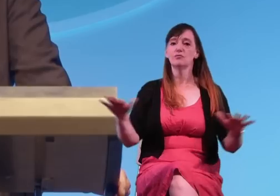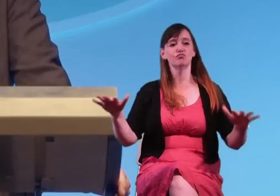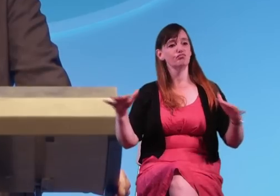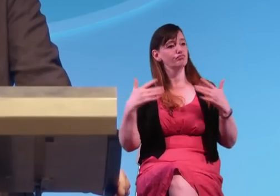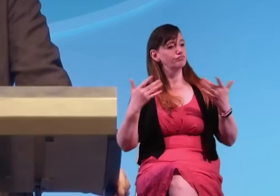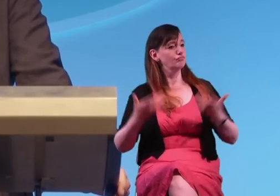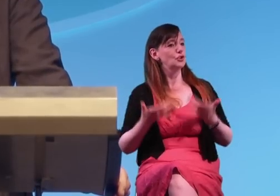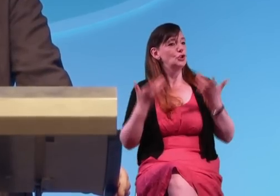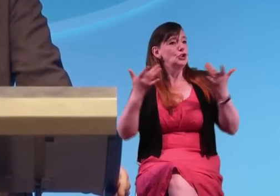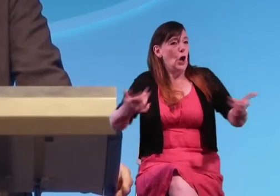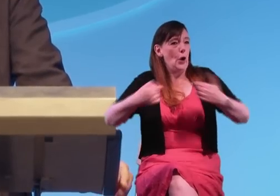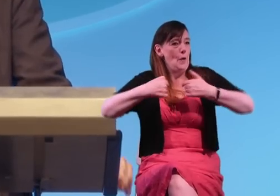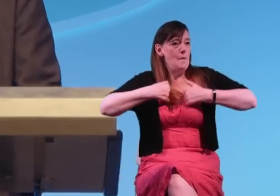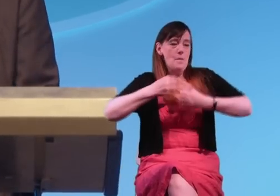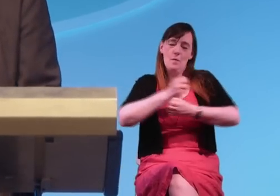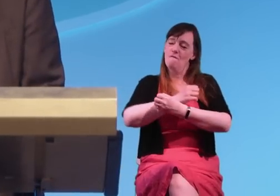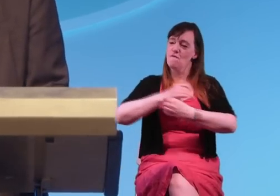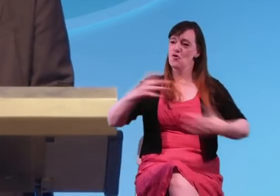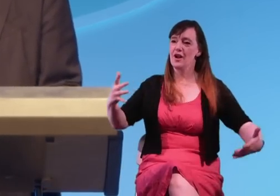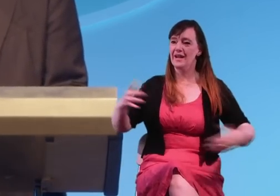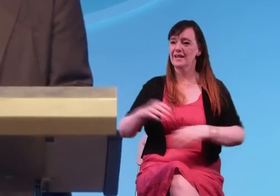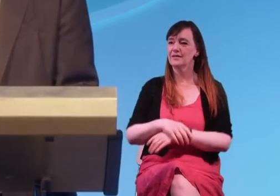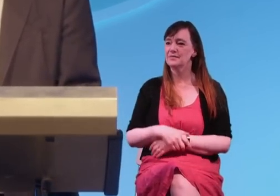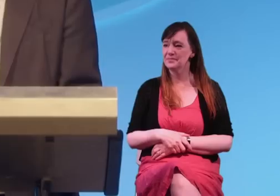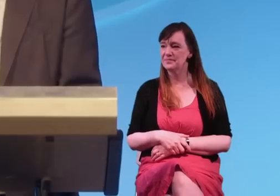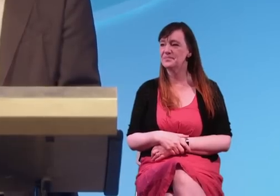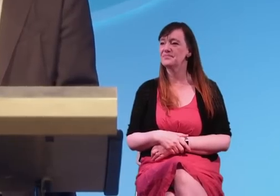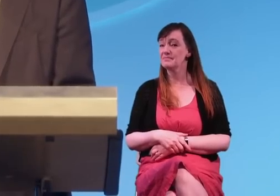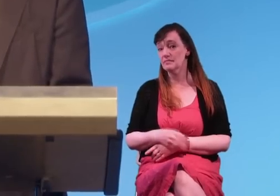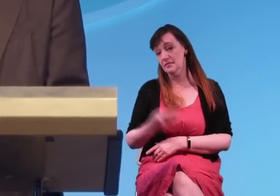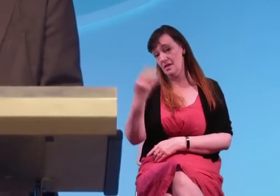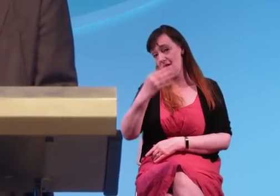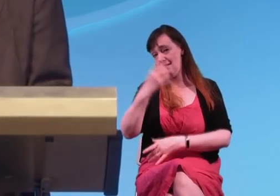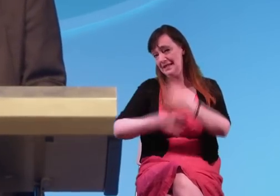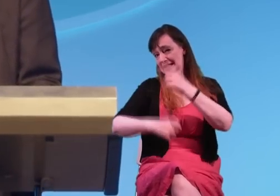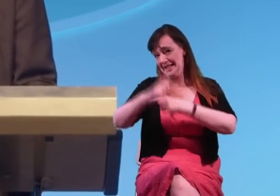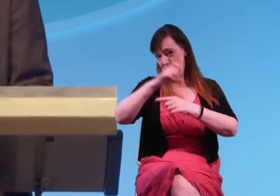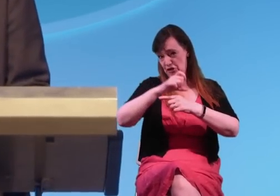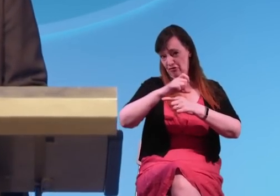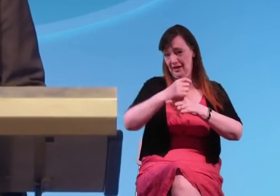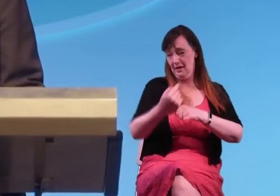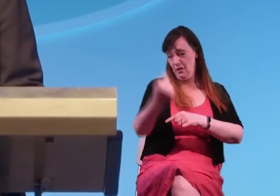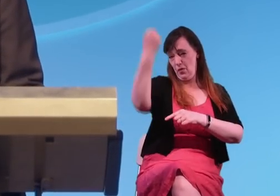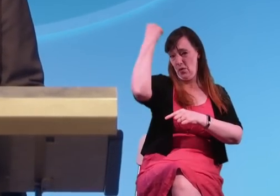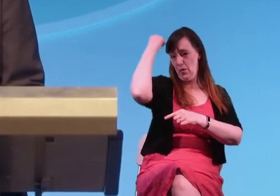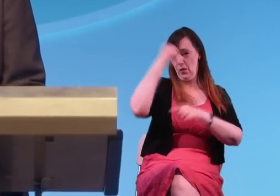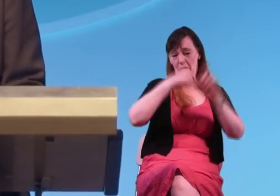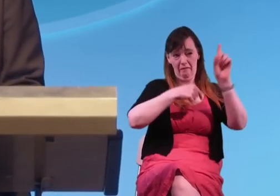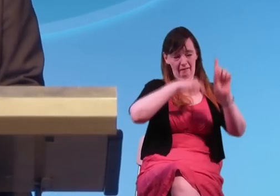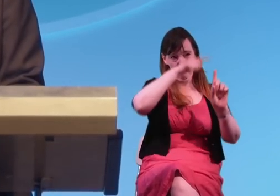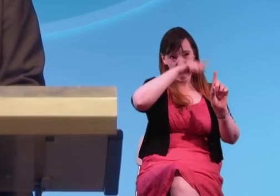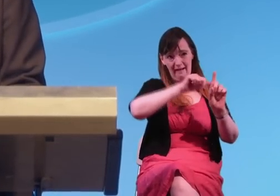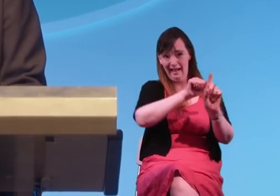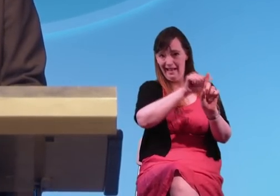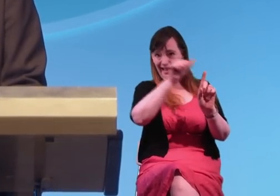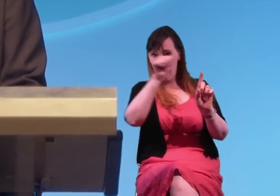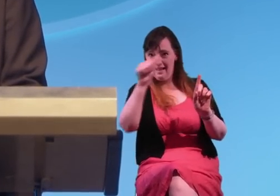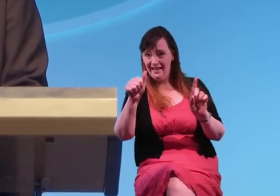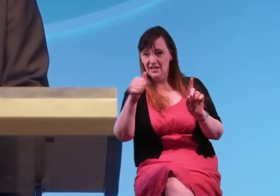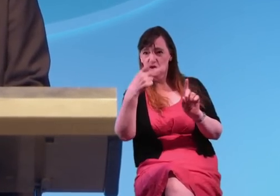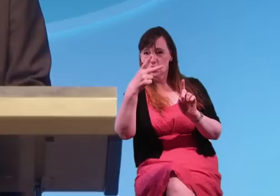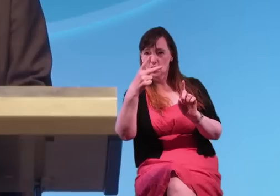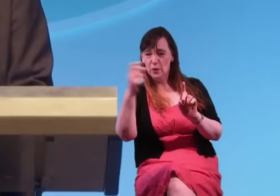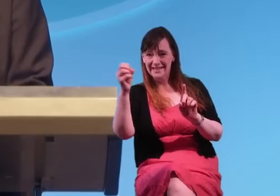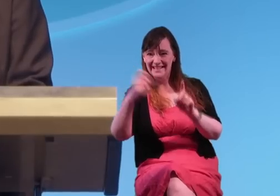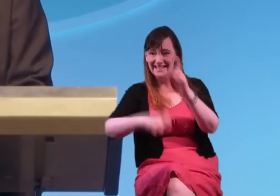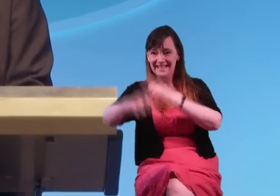at liberty. So you got a Free Church minister in the 19th century and a Baptist minister in the 20th century united